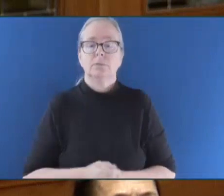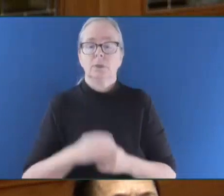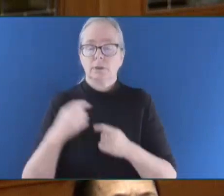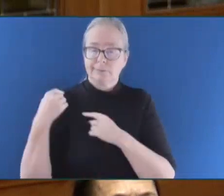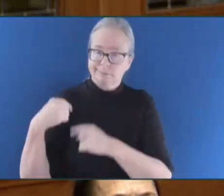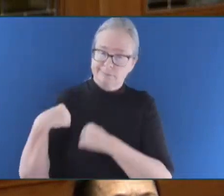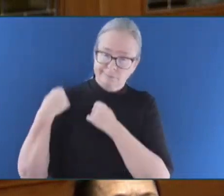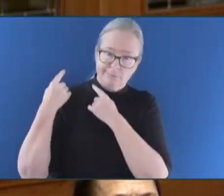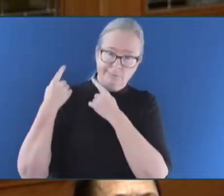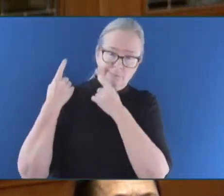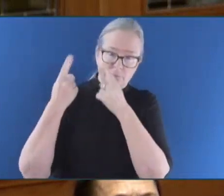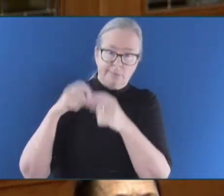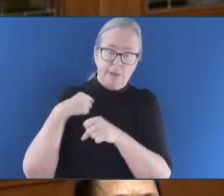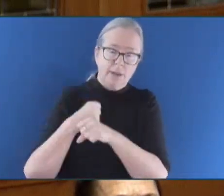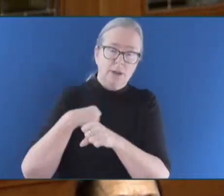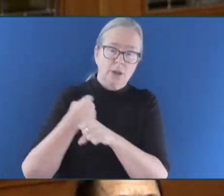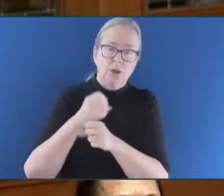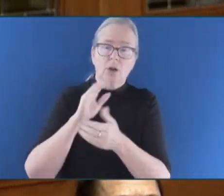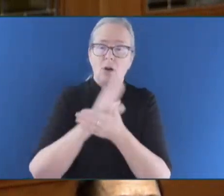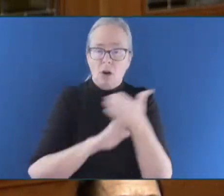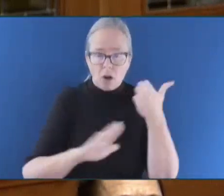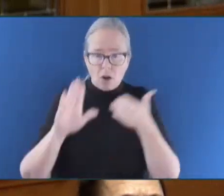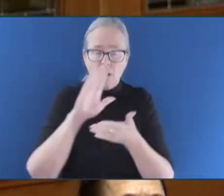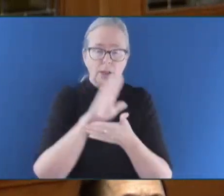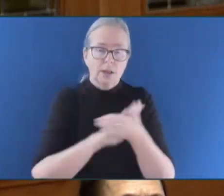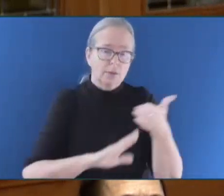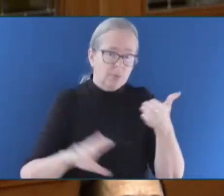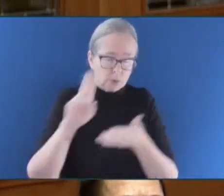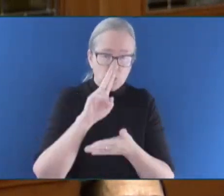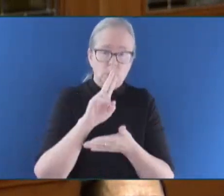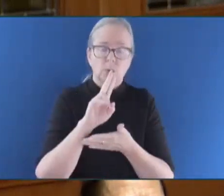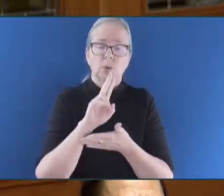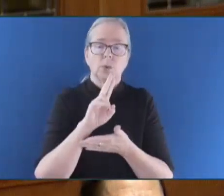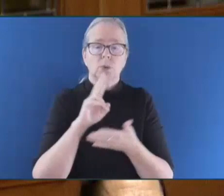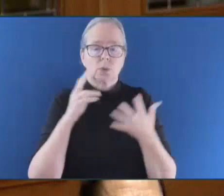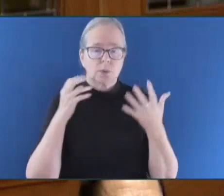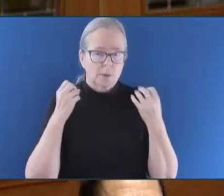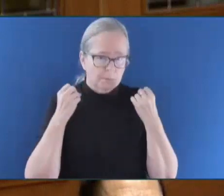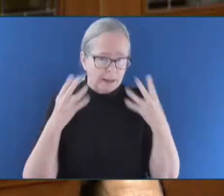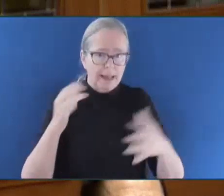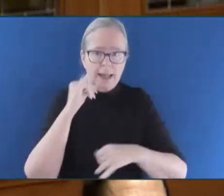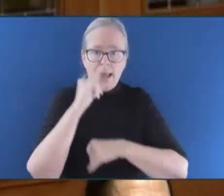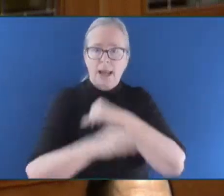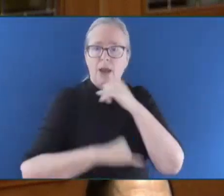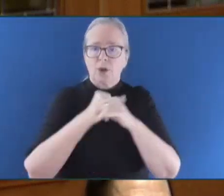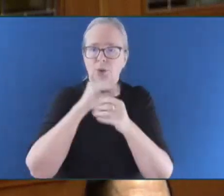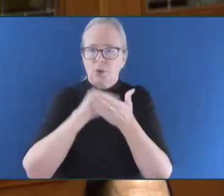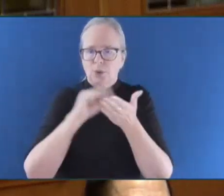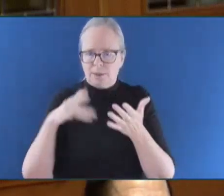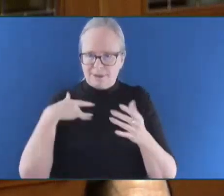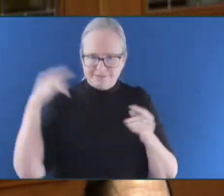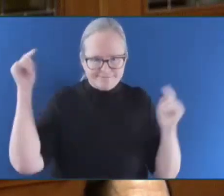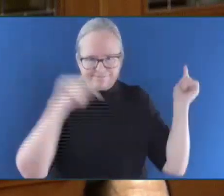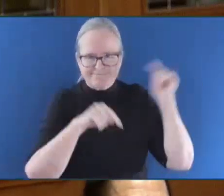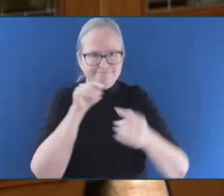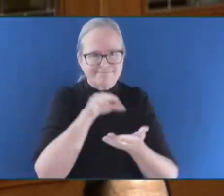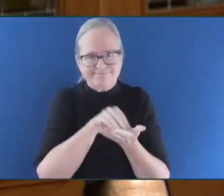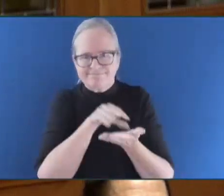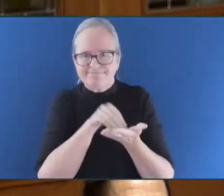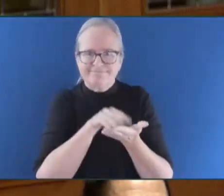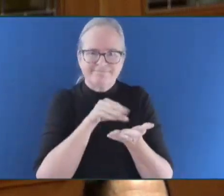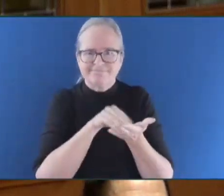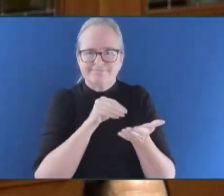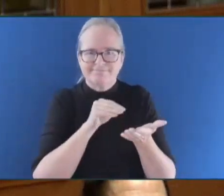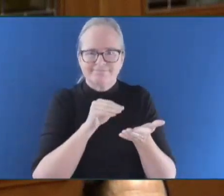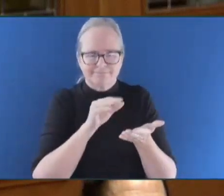on international students' tuitions. These fees are not protected by the tuition limit policy, which means undergraduate international students